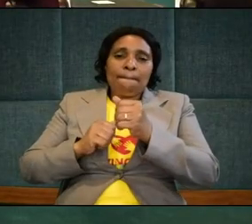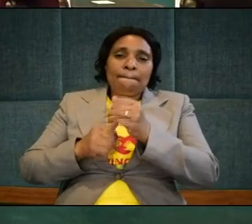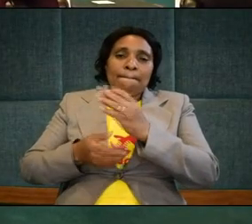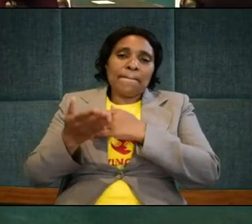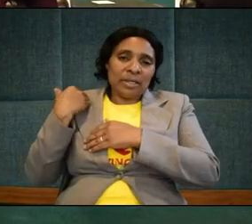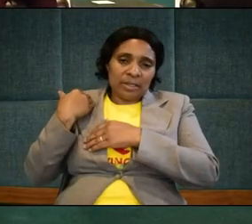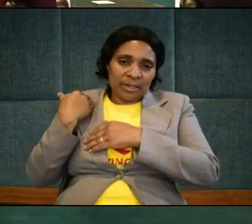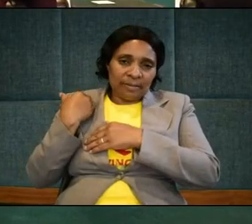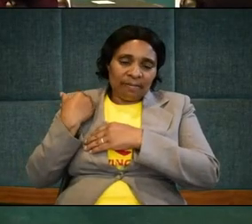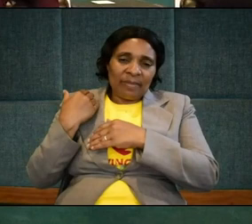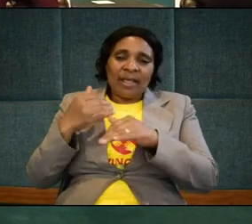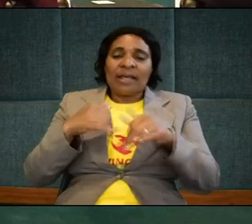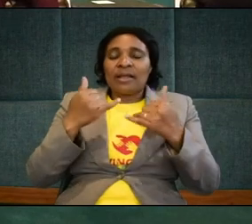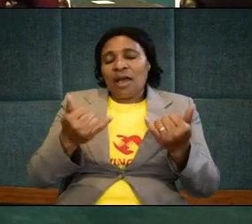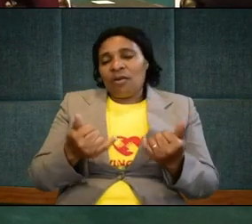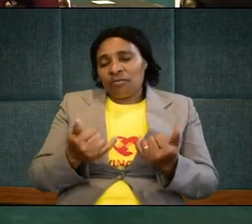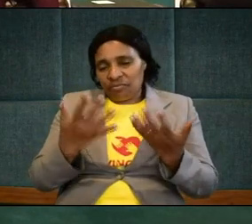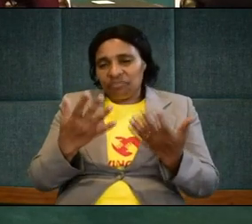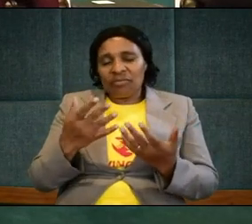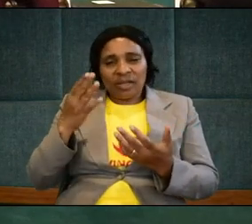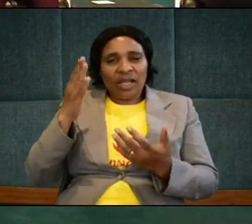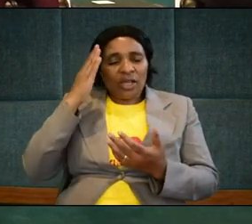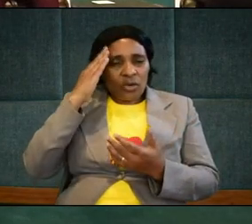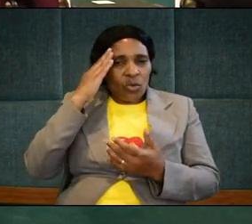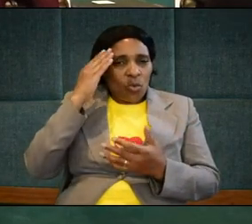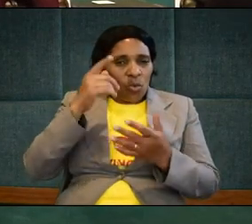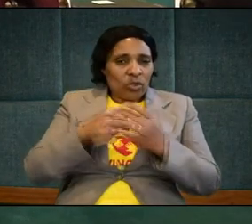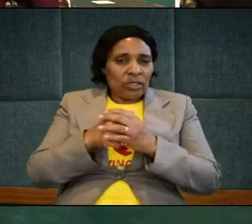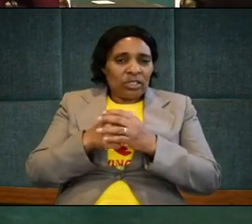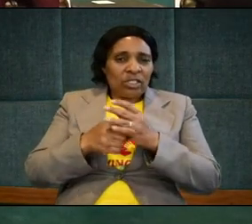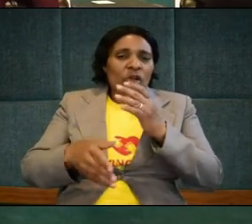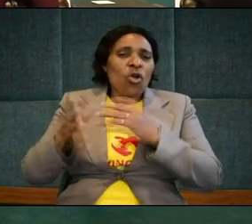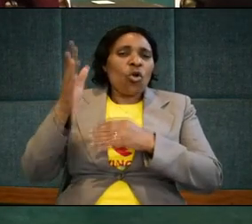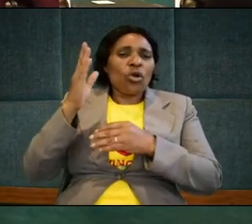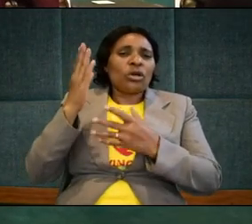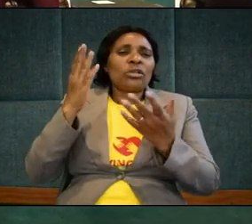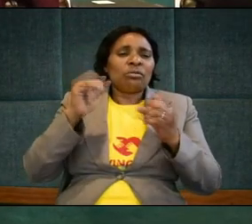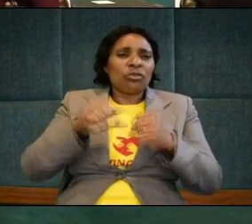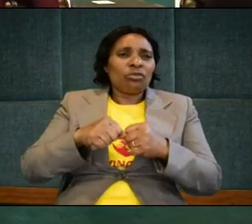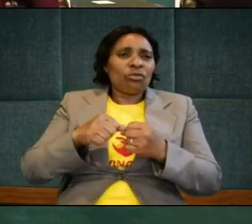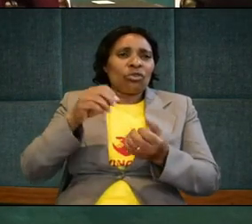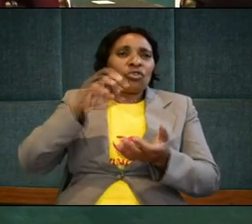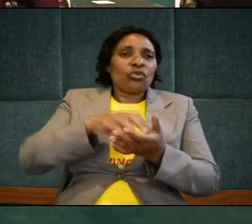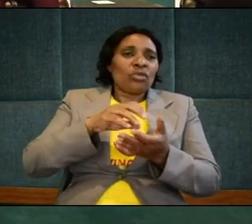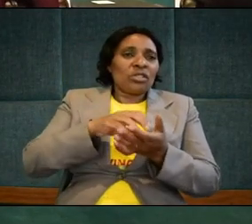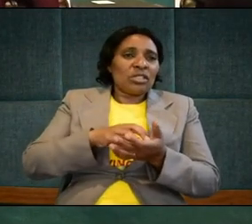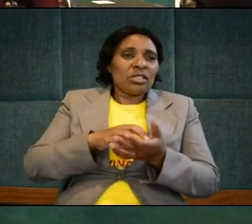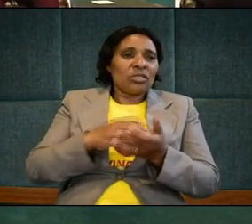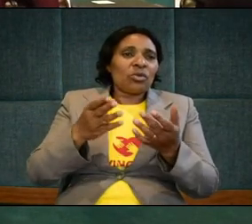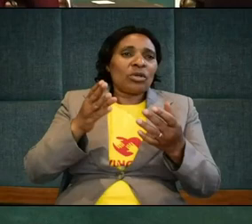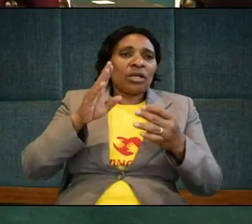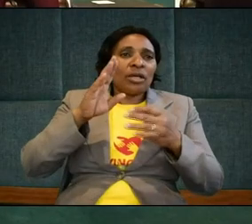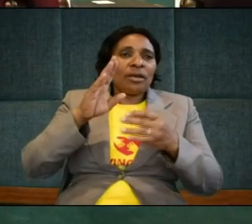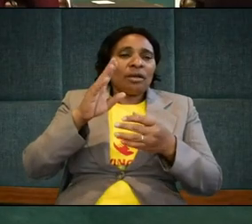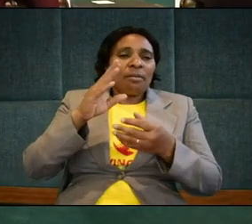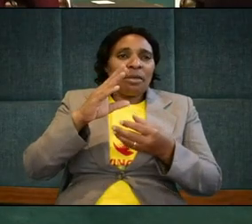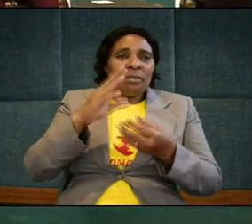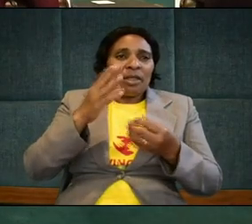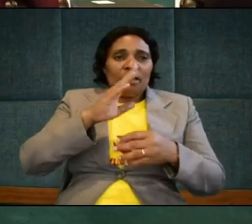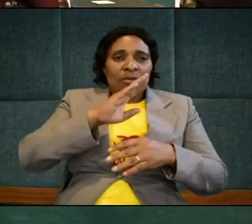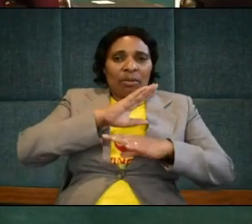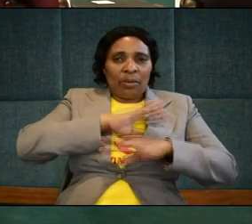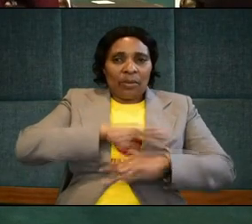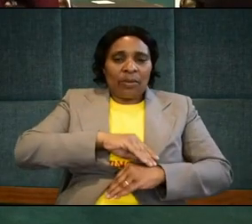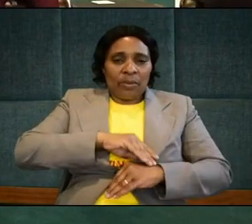I also get the sense of that God was kind of was calm about the whole situation. And the